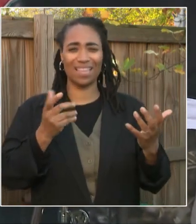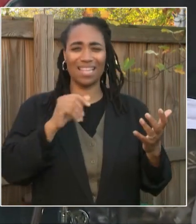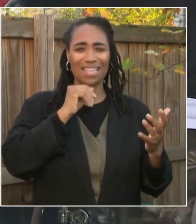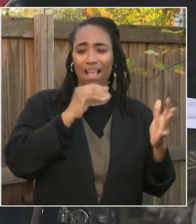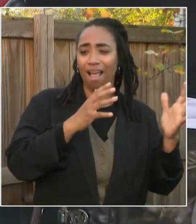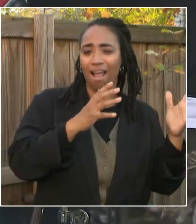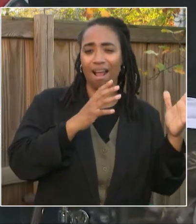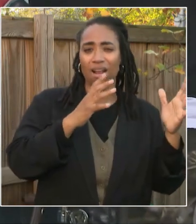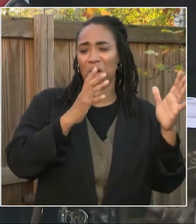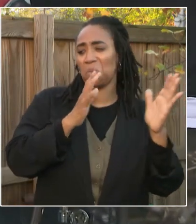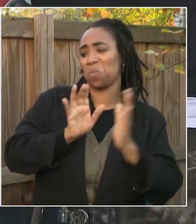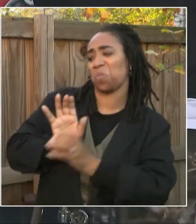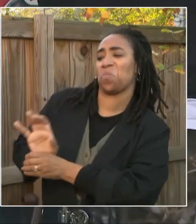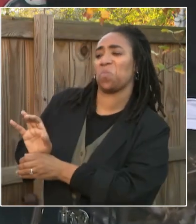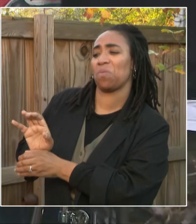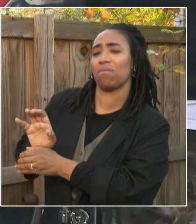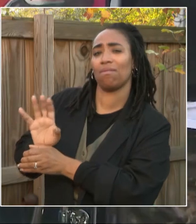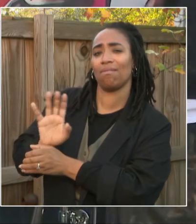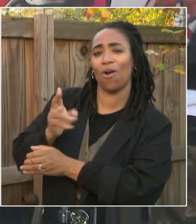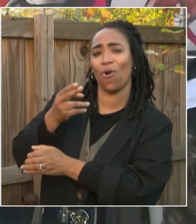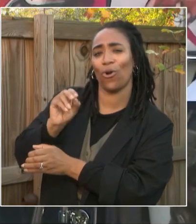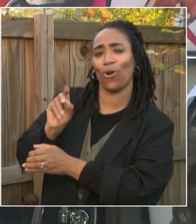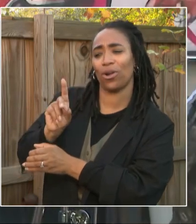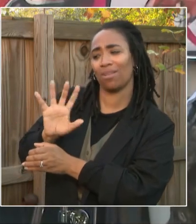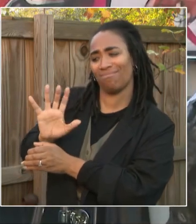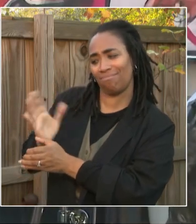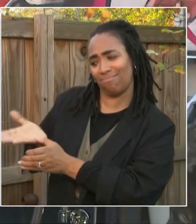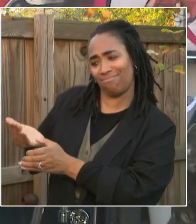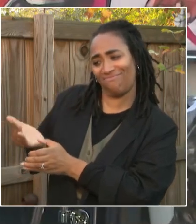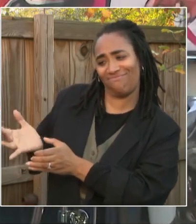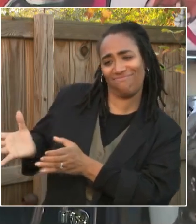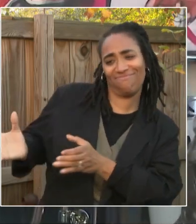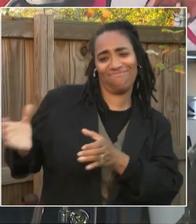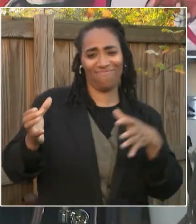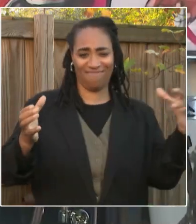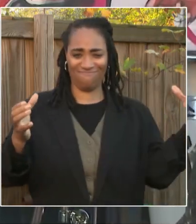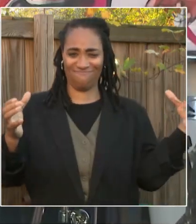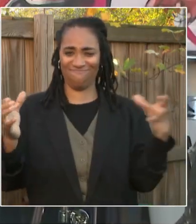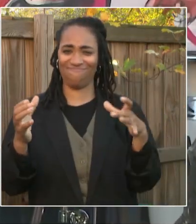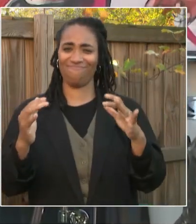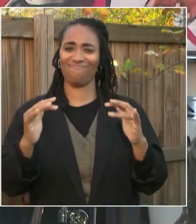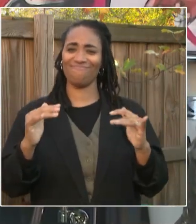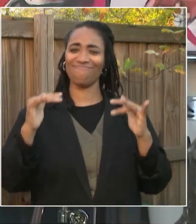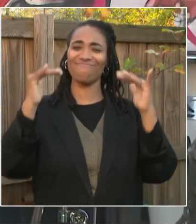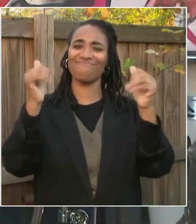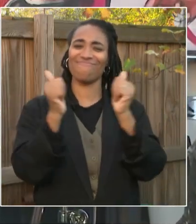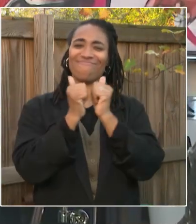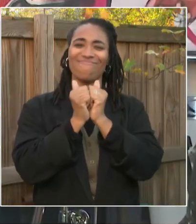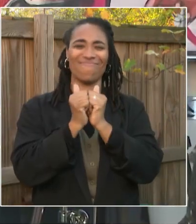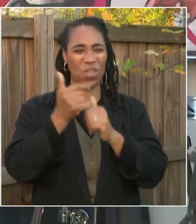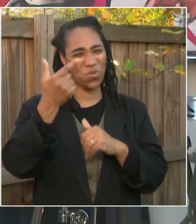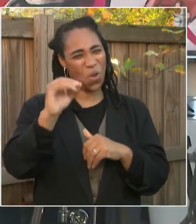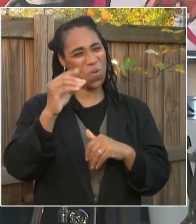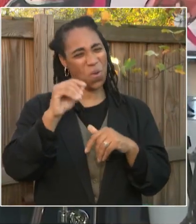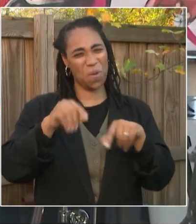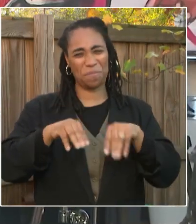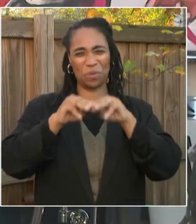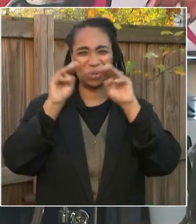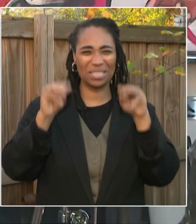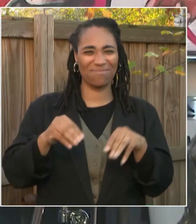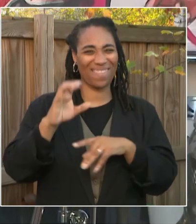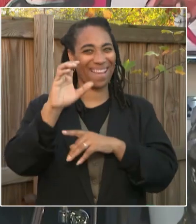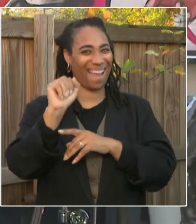the impact it has on our region. And so we are here at the Go-Go Museum and Café as a result of this dear sister,